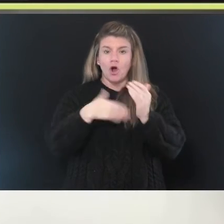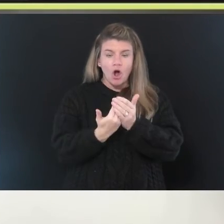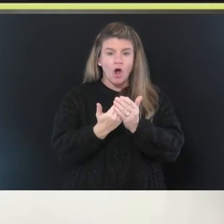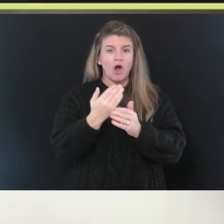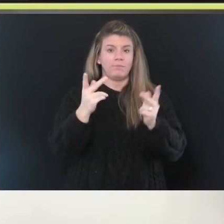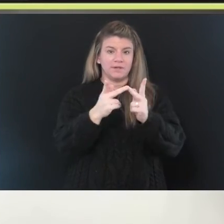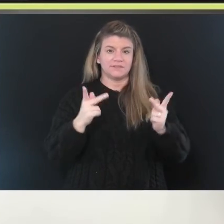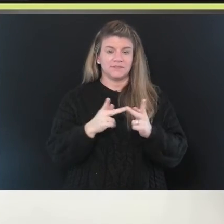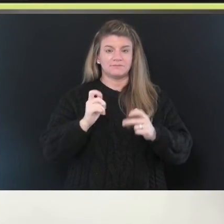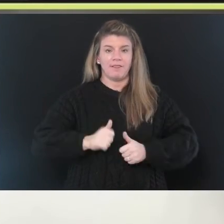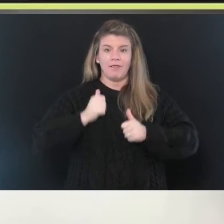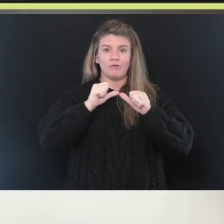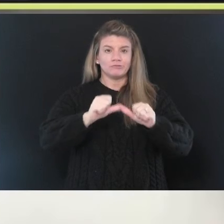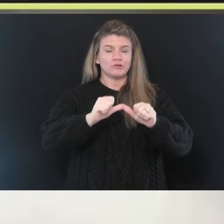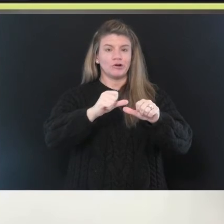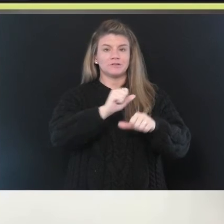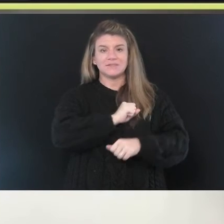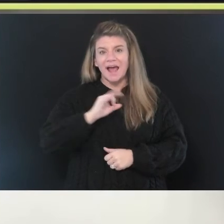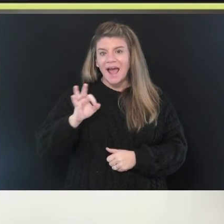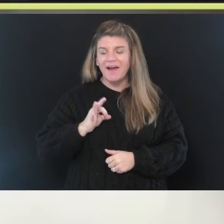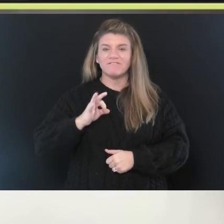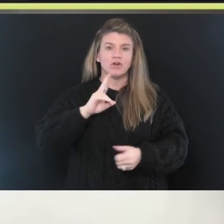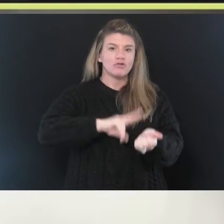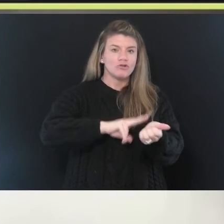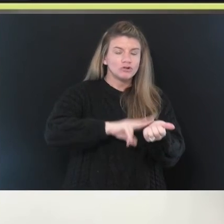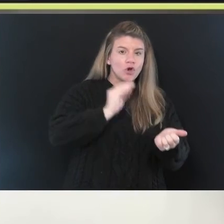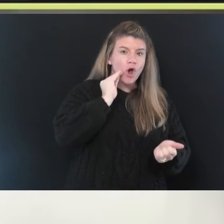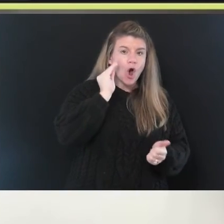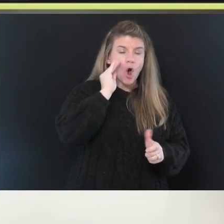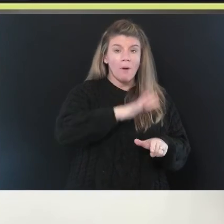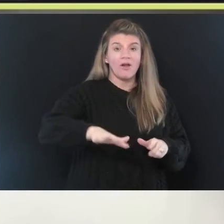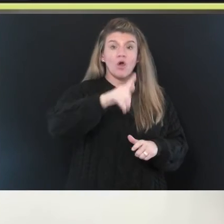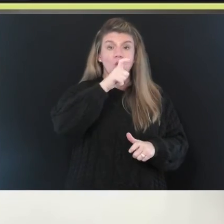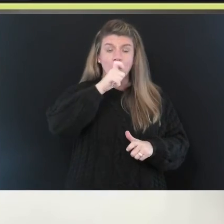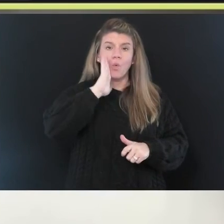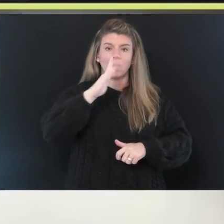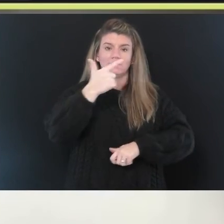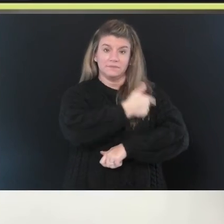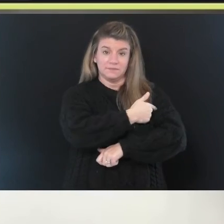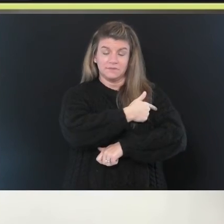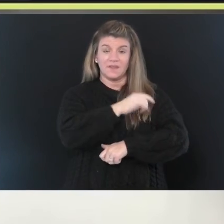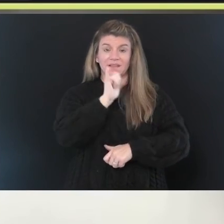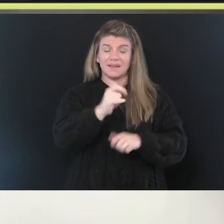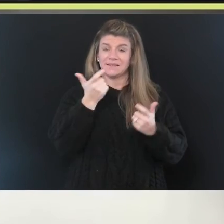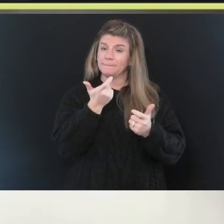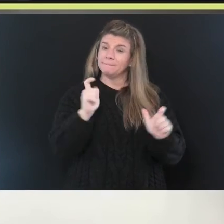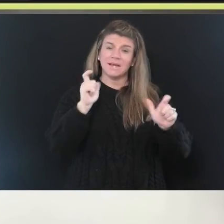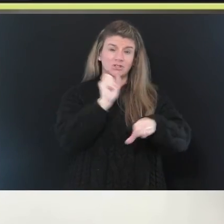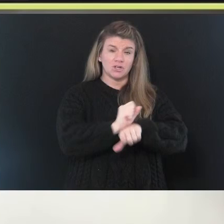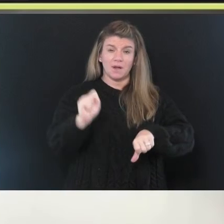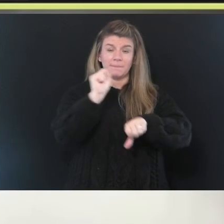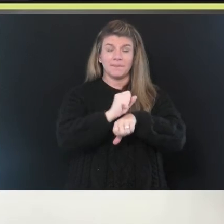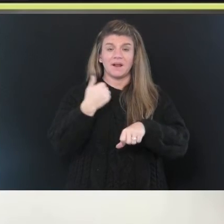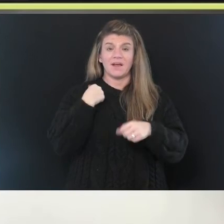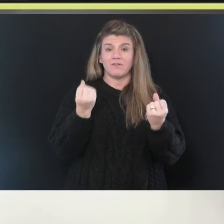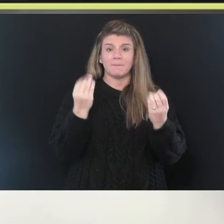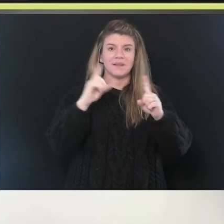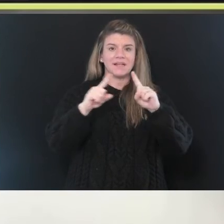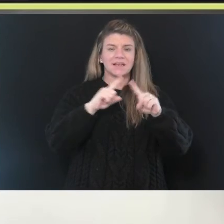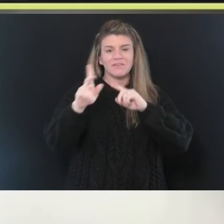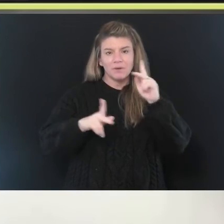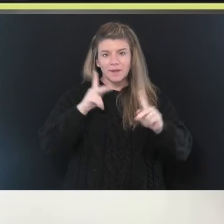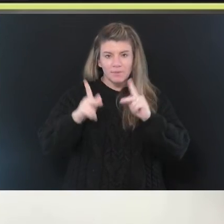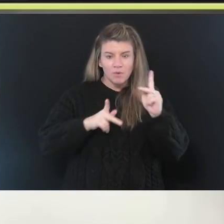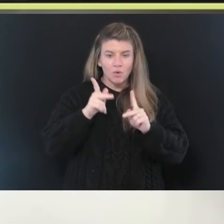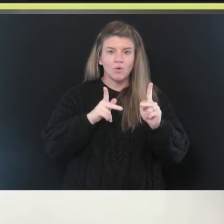and residents who will be taking the vaccine. A monumental task by a lot of different folks. And again, the